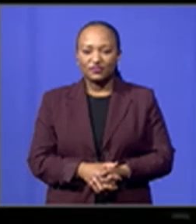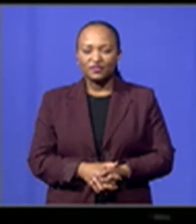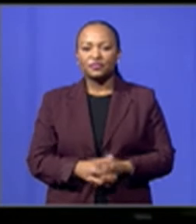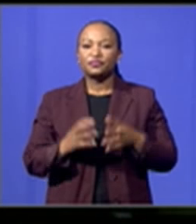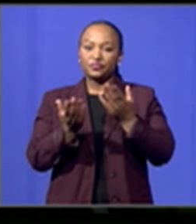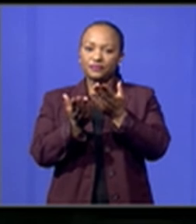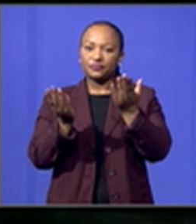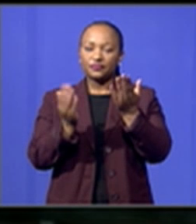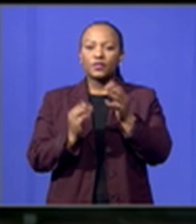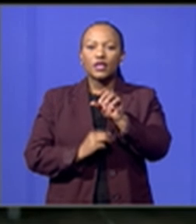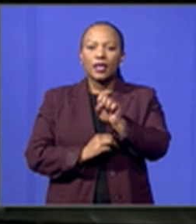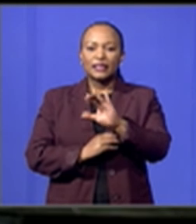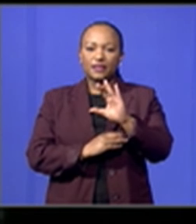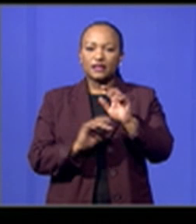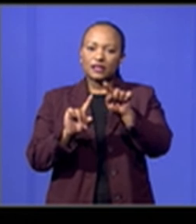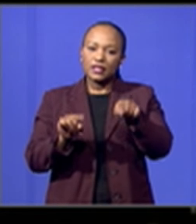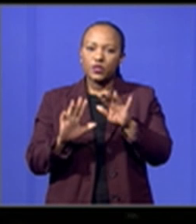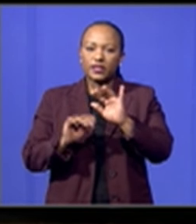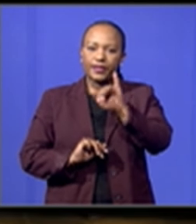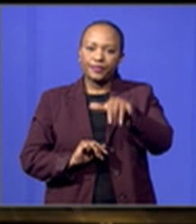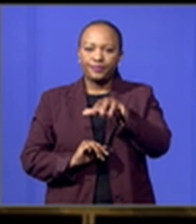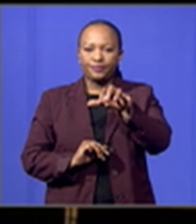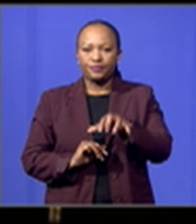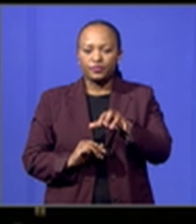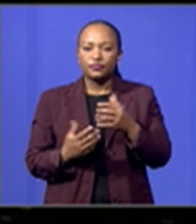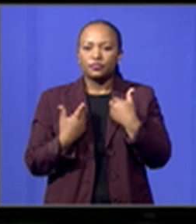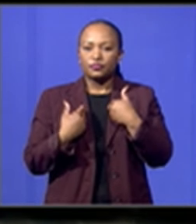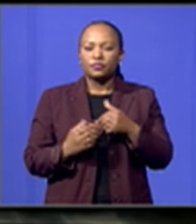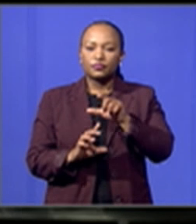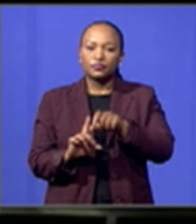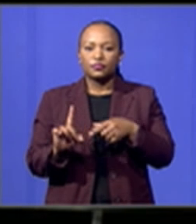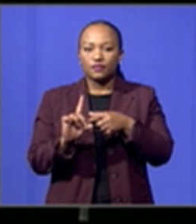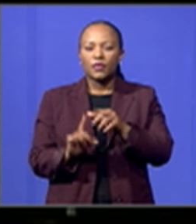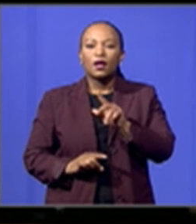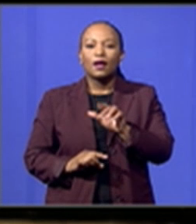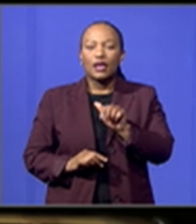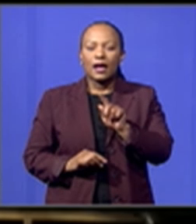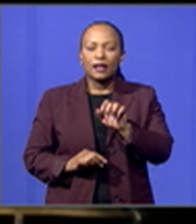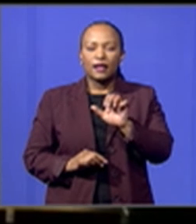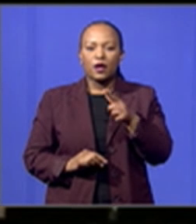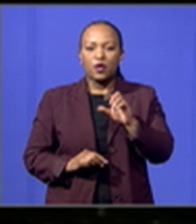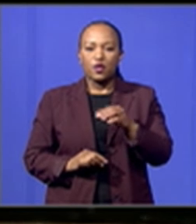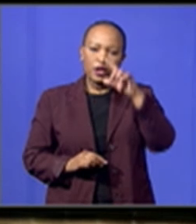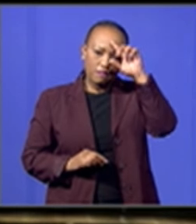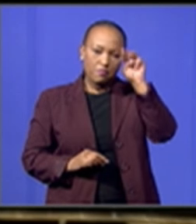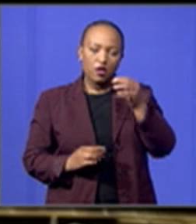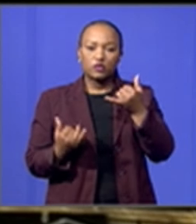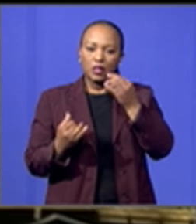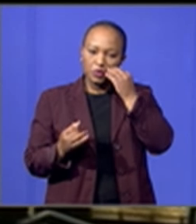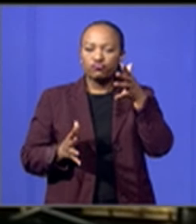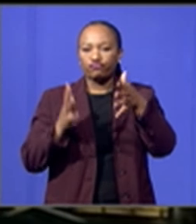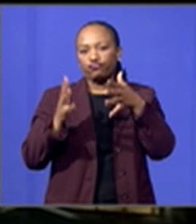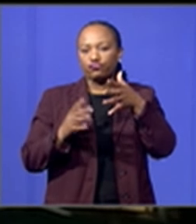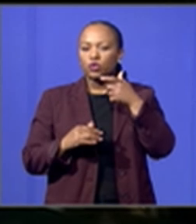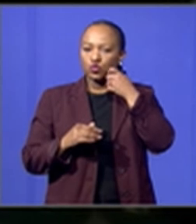Ka tlhamalalo go tswa SABC Studio 10 Auckland Park Johannesburg nna Katlego Musielele le Mpho Teme re go tlisetsa kgaso ya dikgang